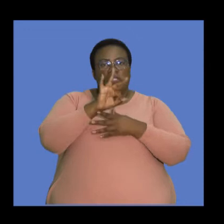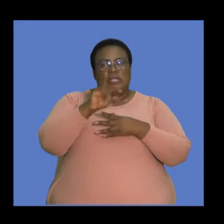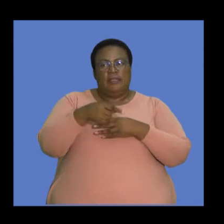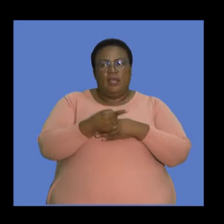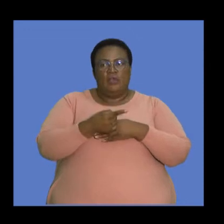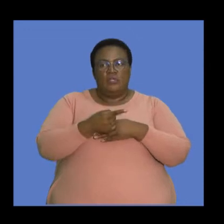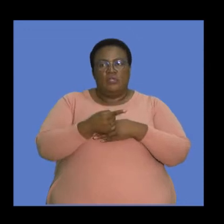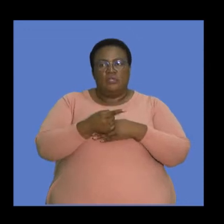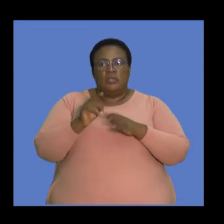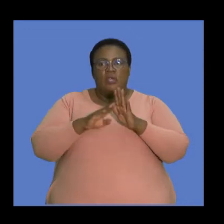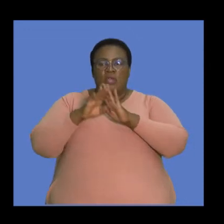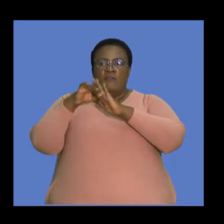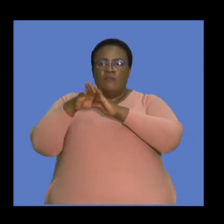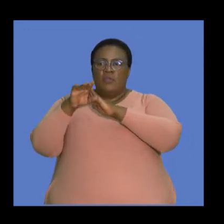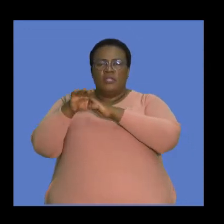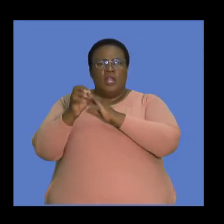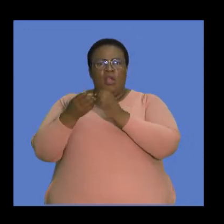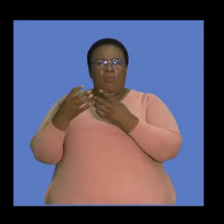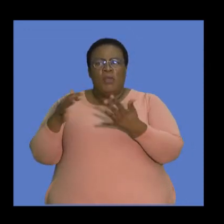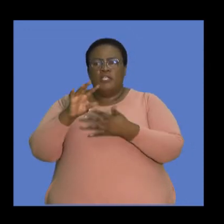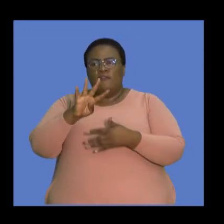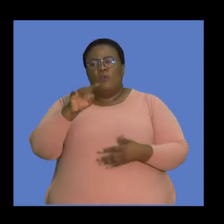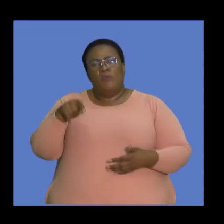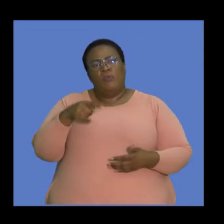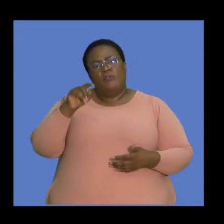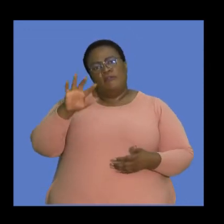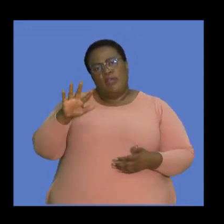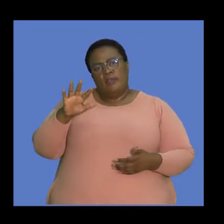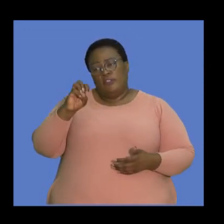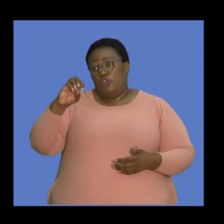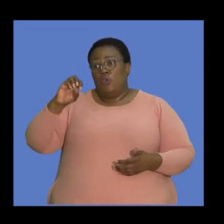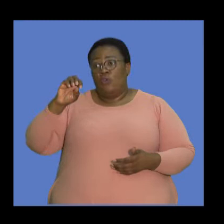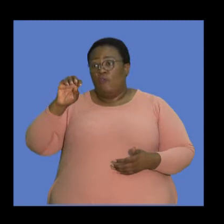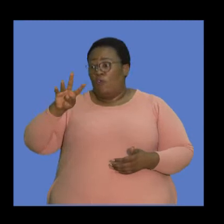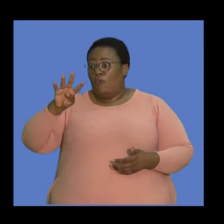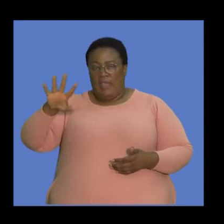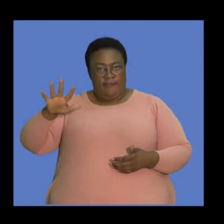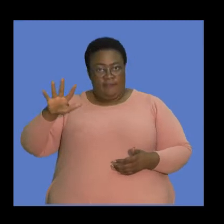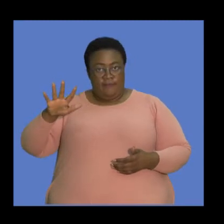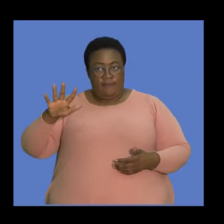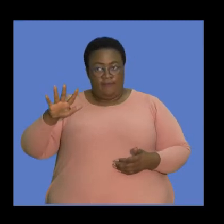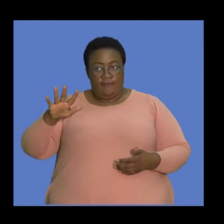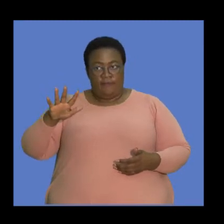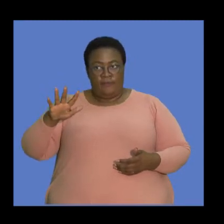13,000, and the rate of inflation is 4.5, so